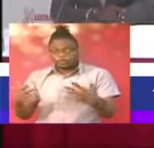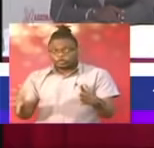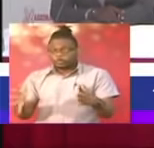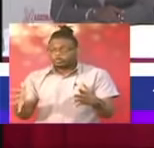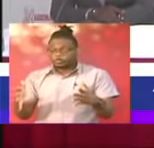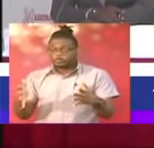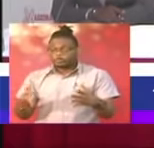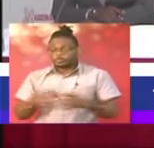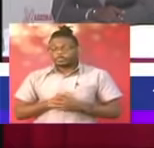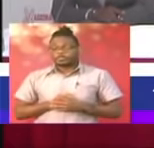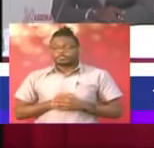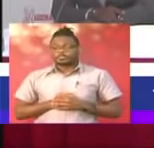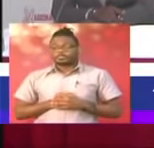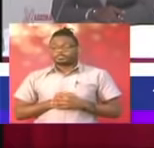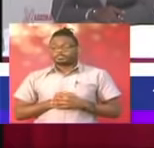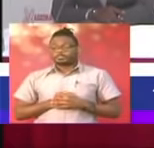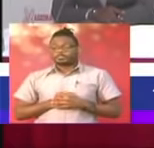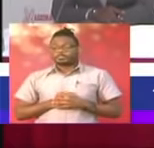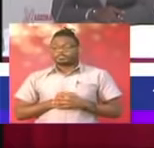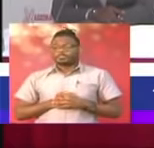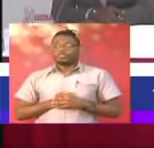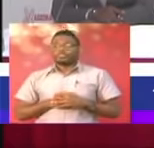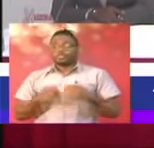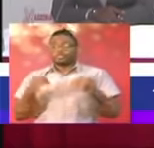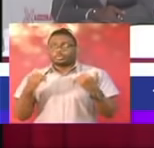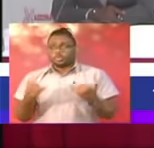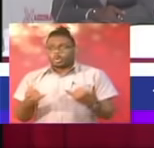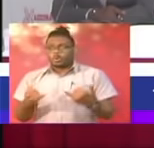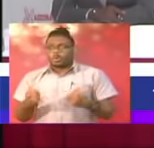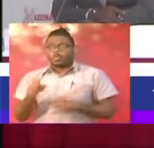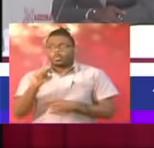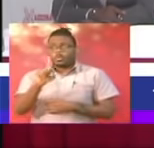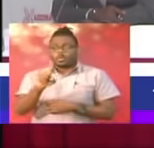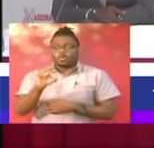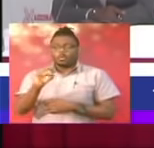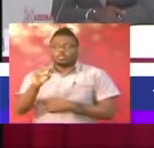Thank you very much, Dr. Hines. We now move to 103 FM.